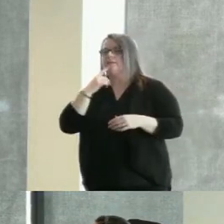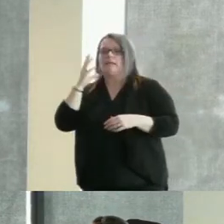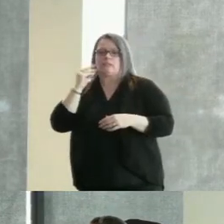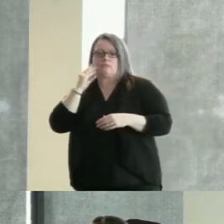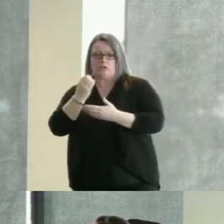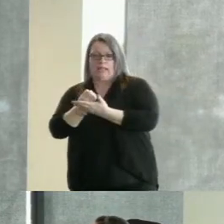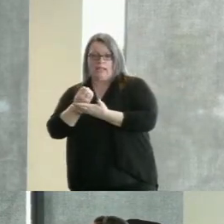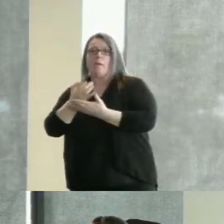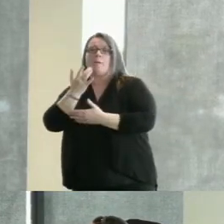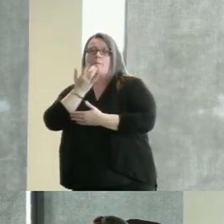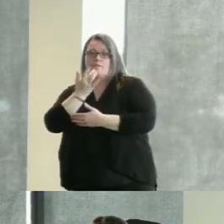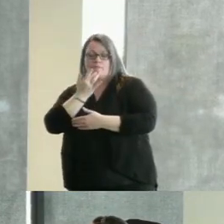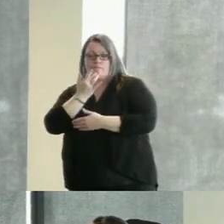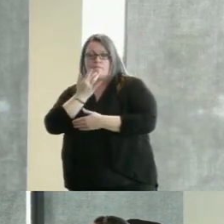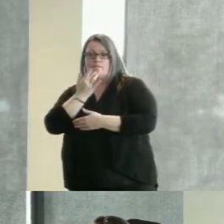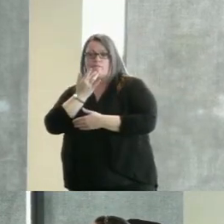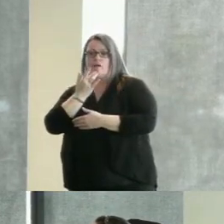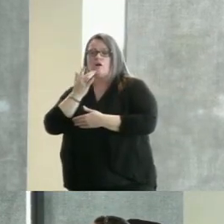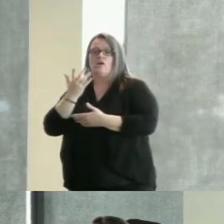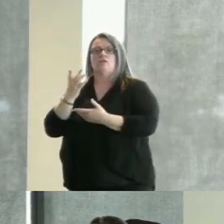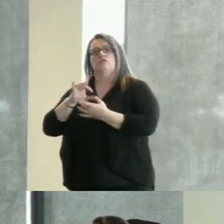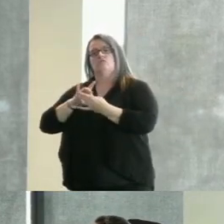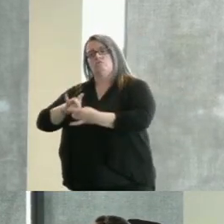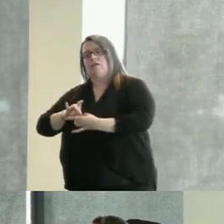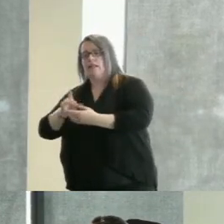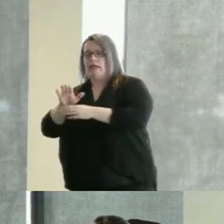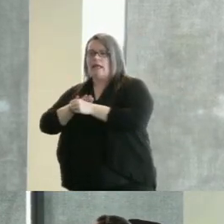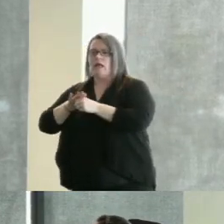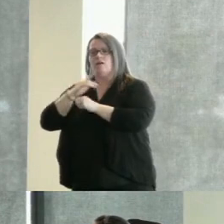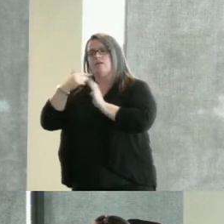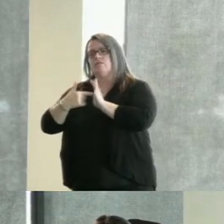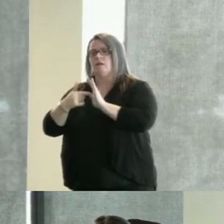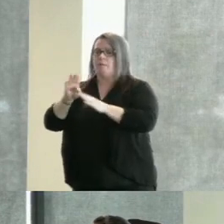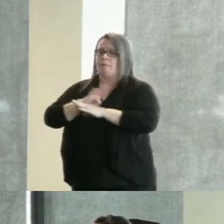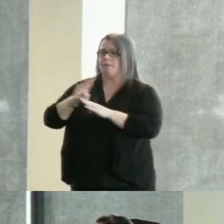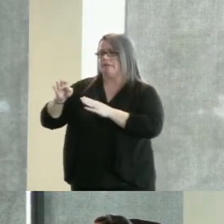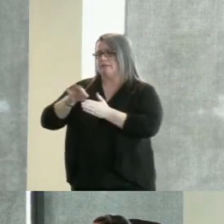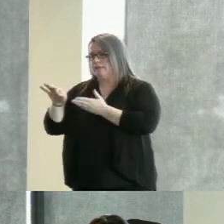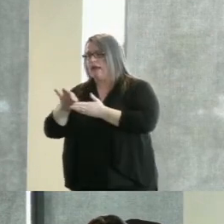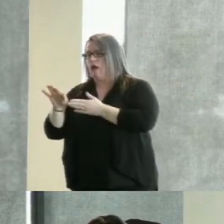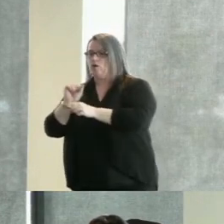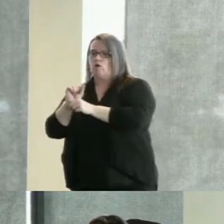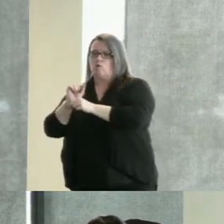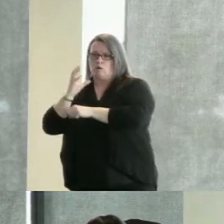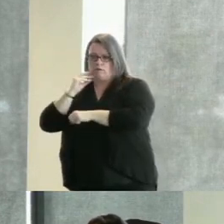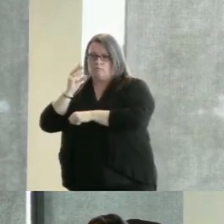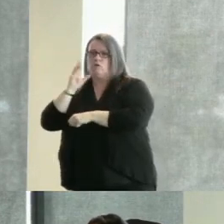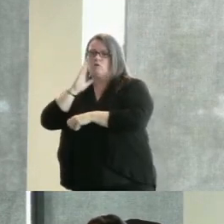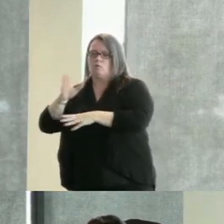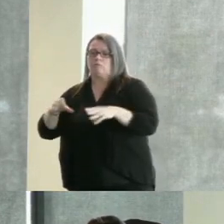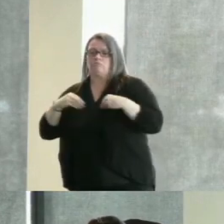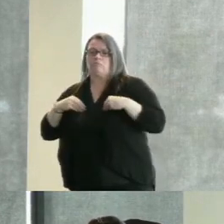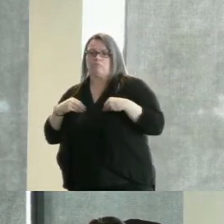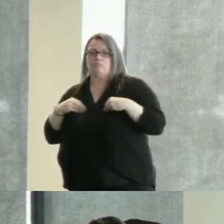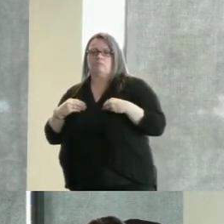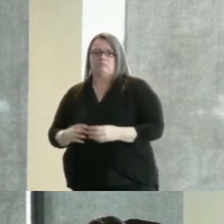economics preferred. Relevant areas such as business, accounting, and work experience are acceptable.